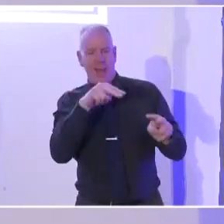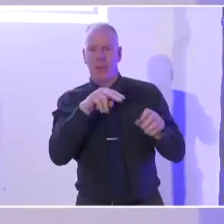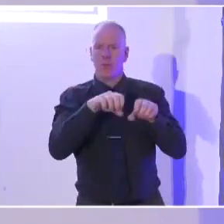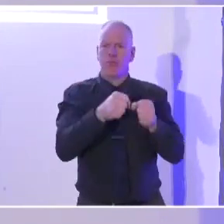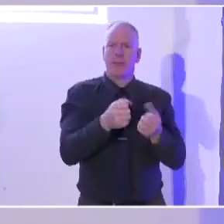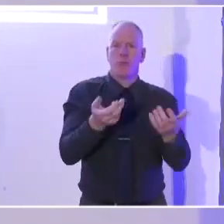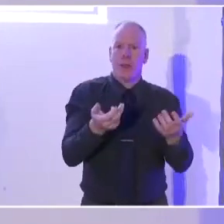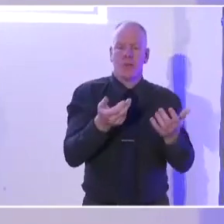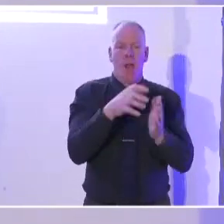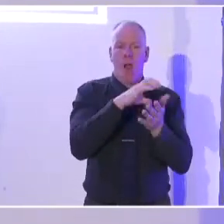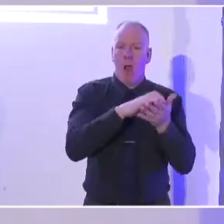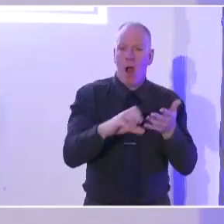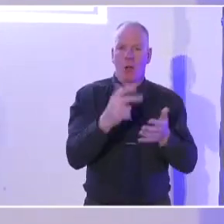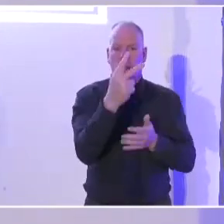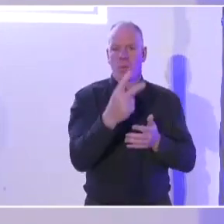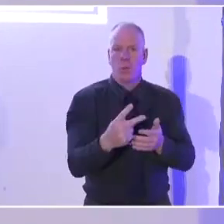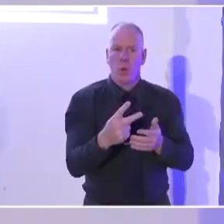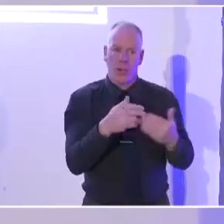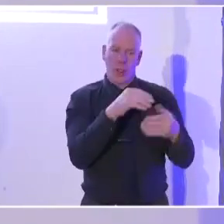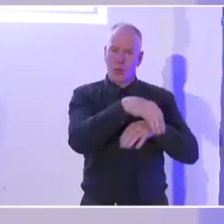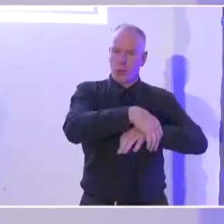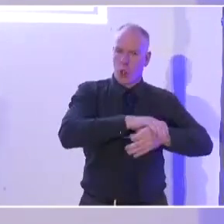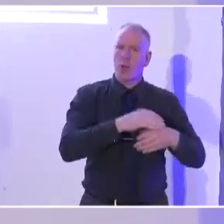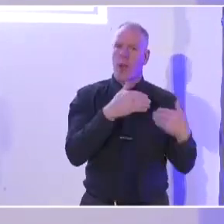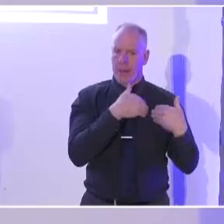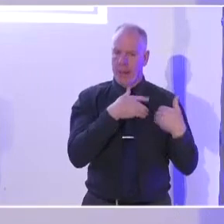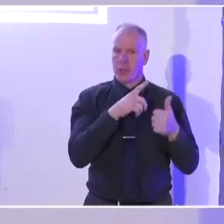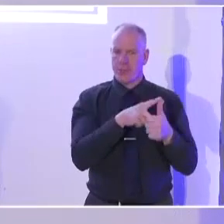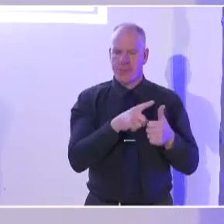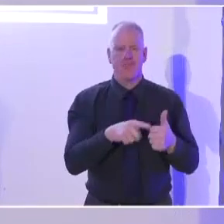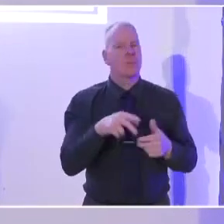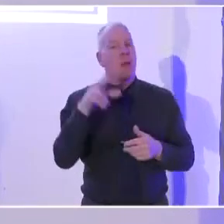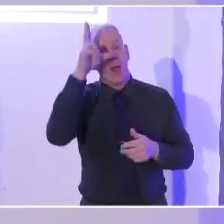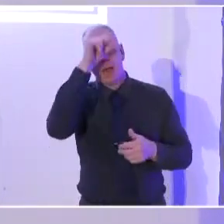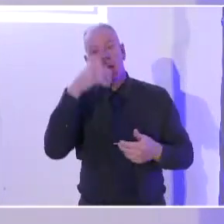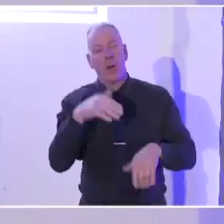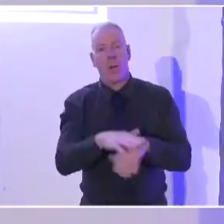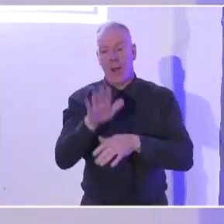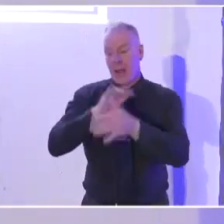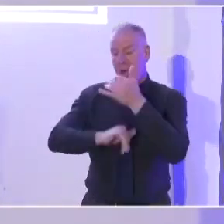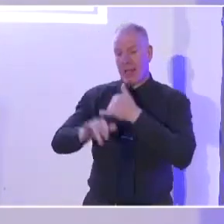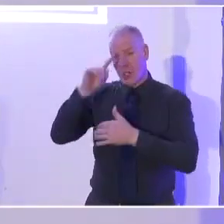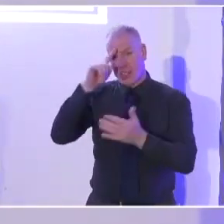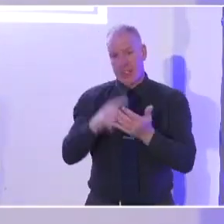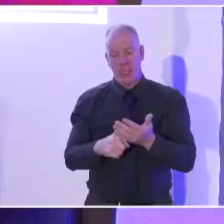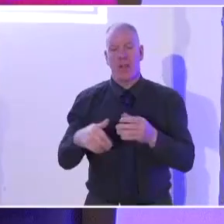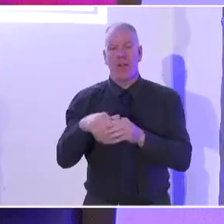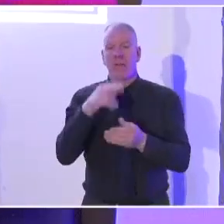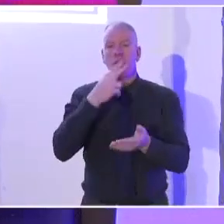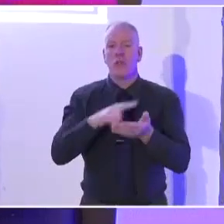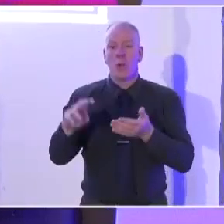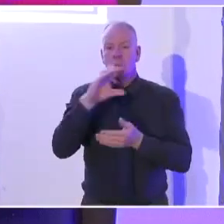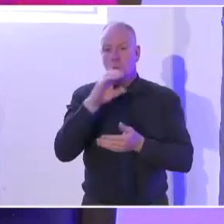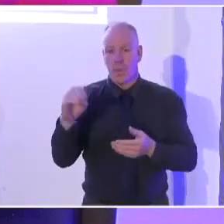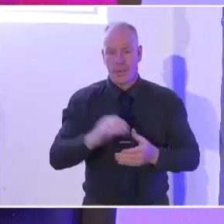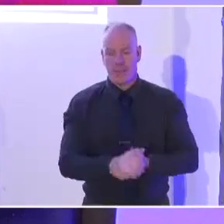32, the security obligations. A good example of this can be found in a decision last year involving an insurance company. And